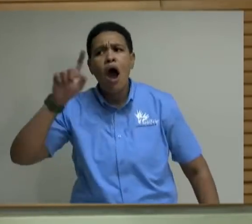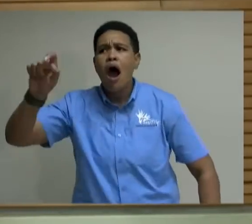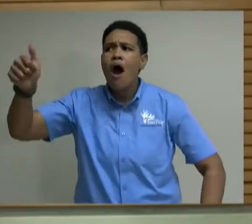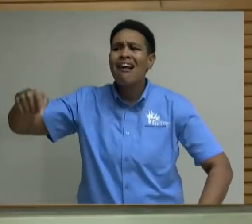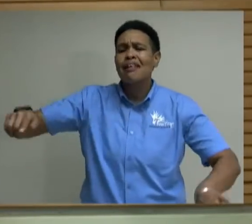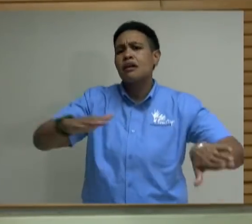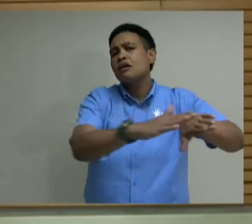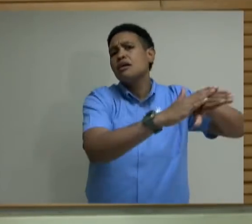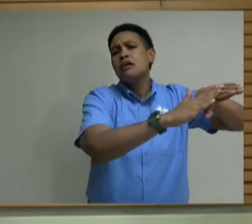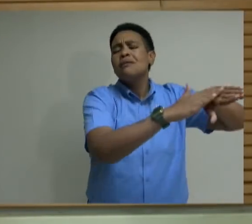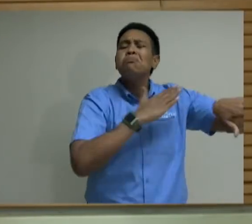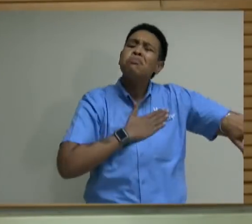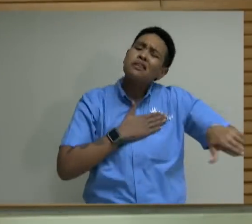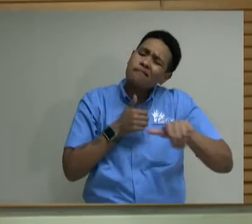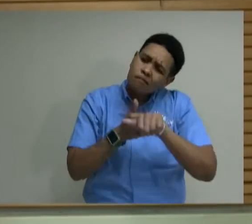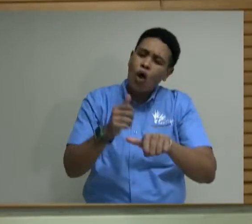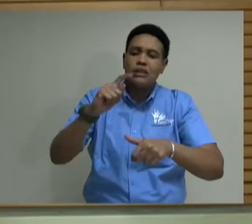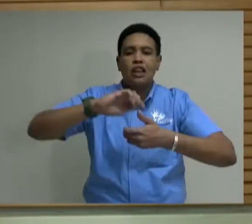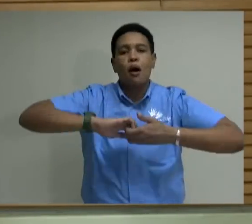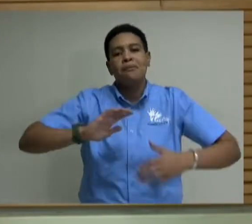you also said something that is